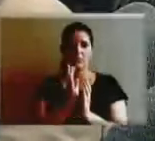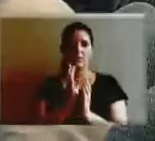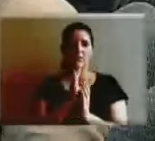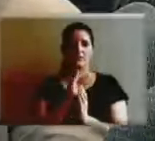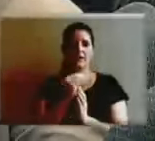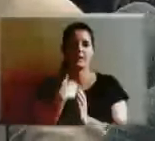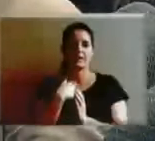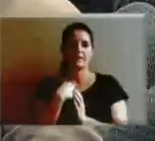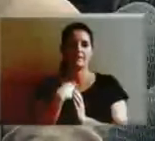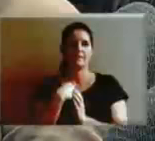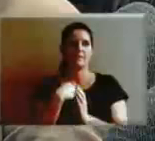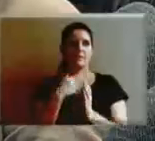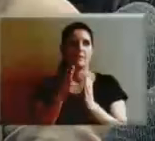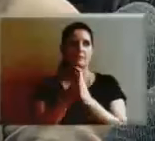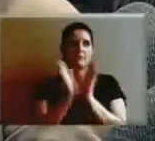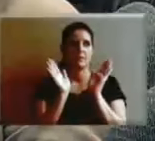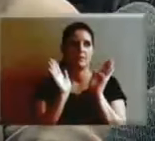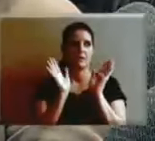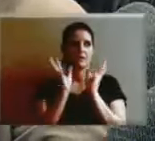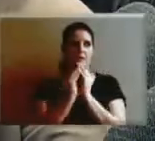hearing.